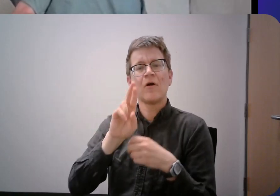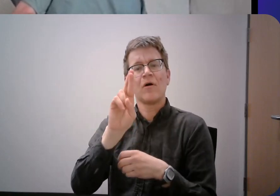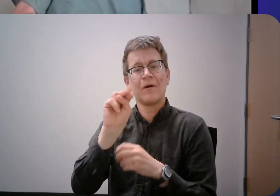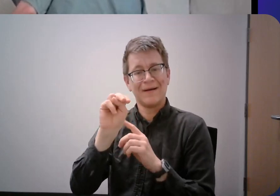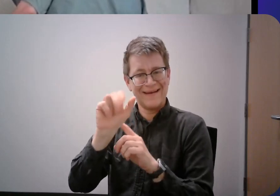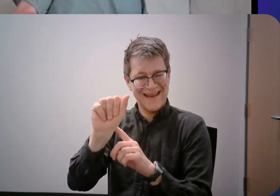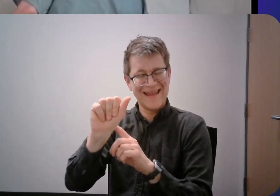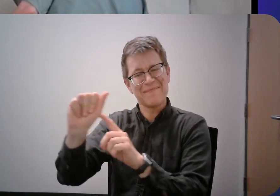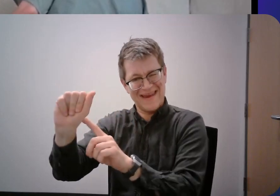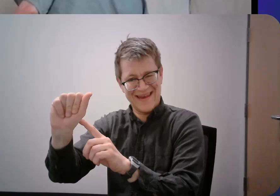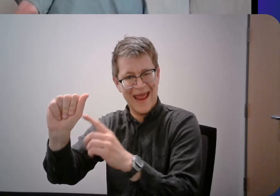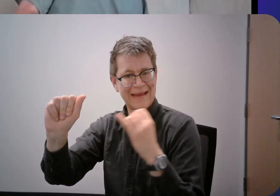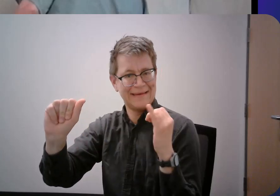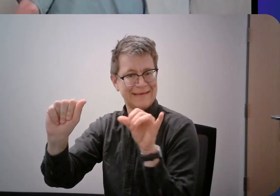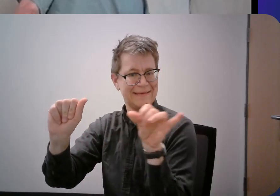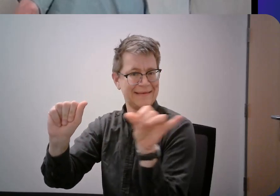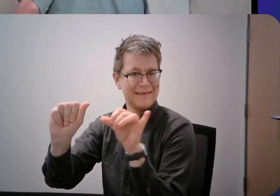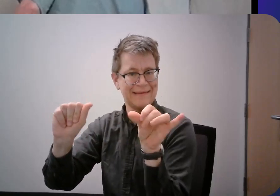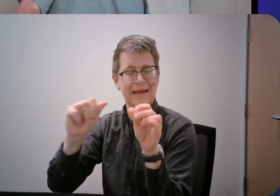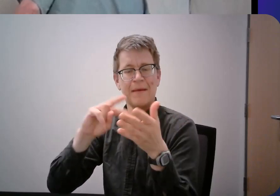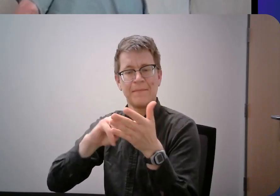than the cell. Yep.